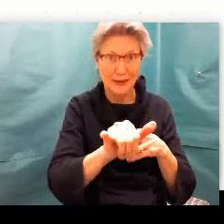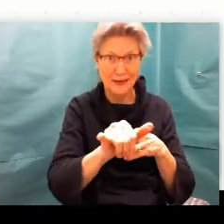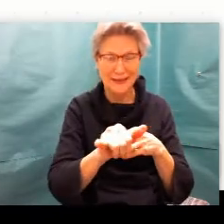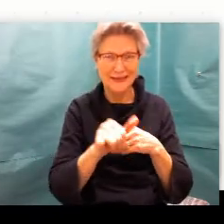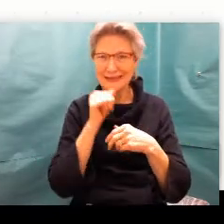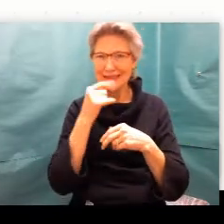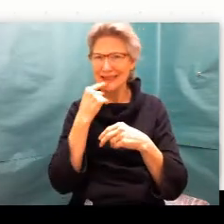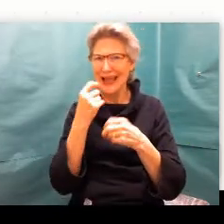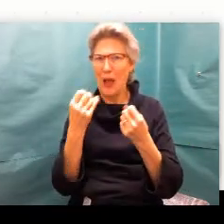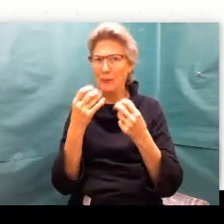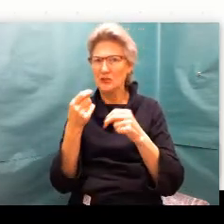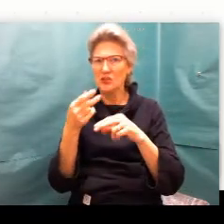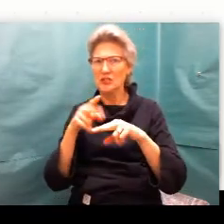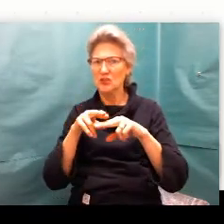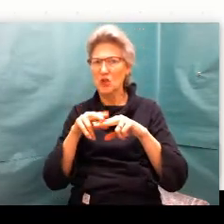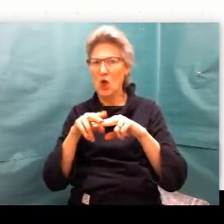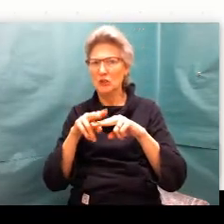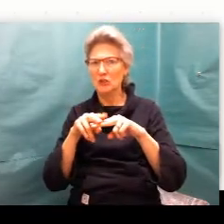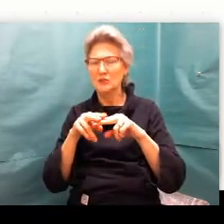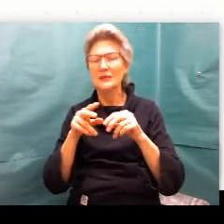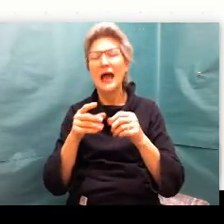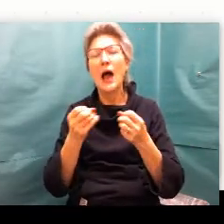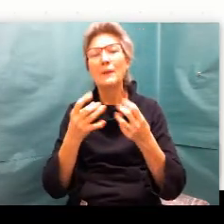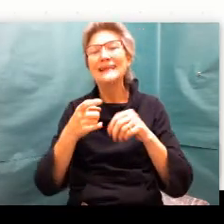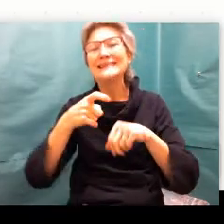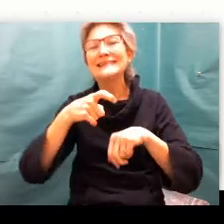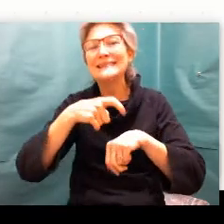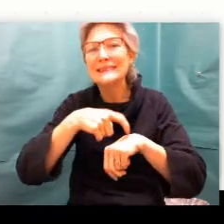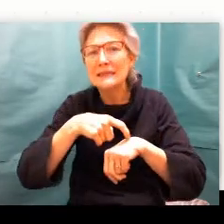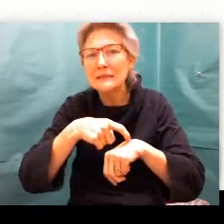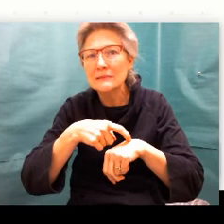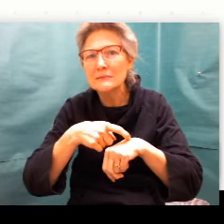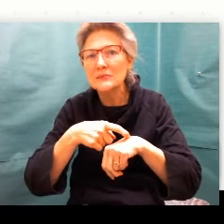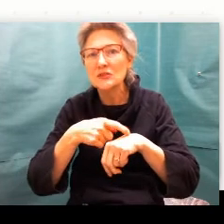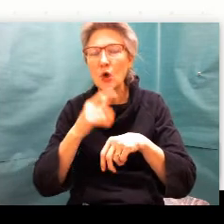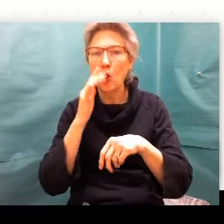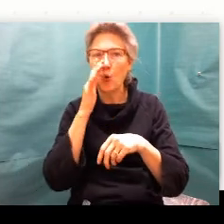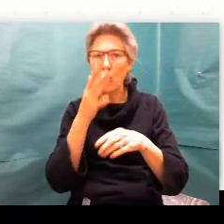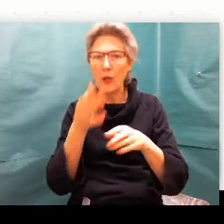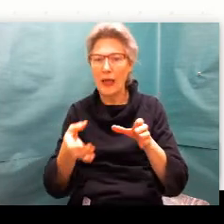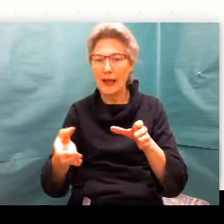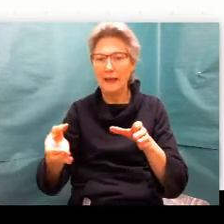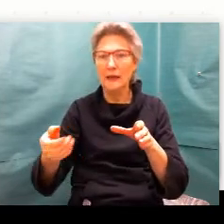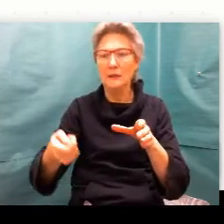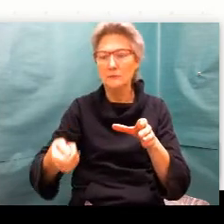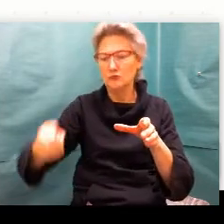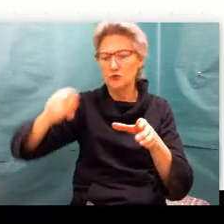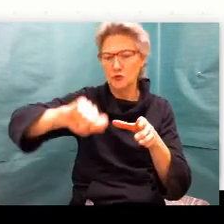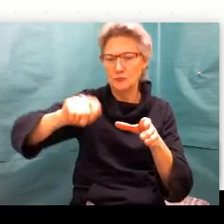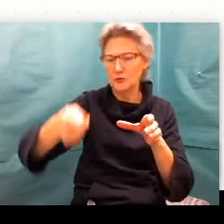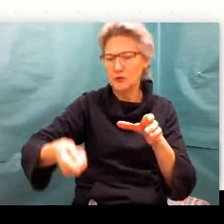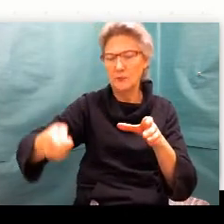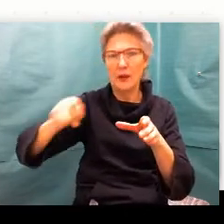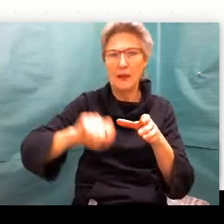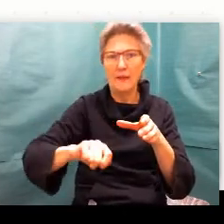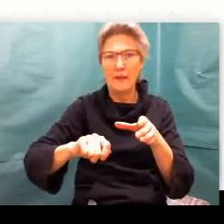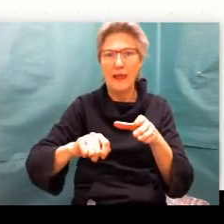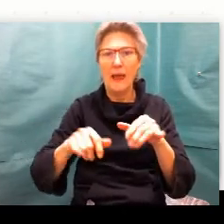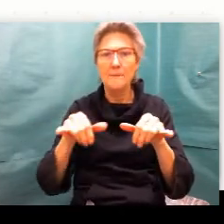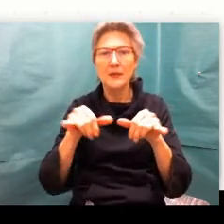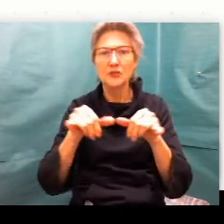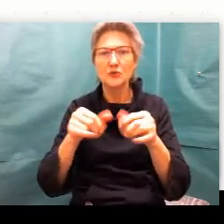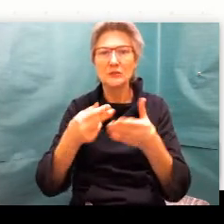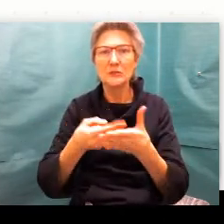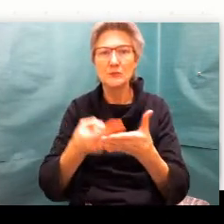how much salt. It's asking me how many times am I going to dump that measuring cup into the solution, or how many times am I going to fill that measuring